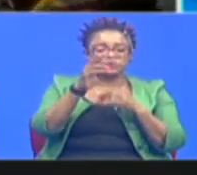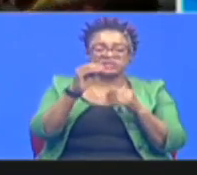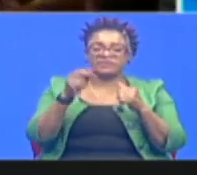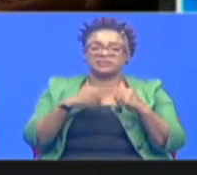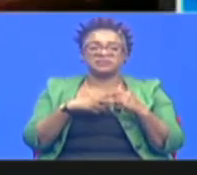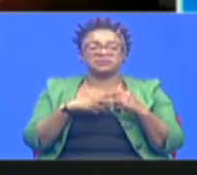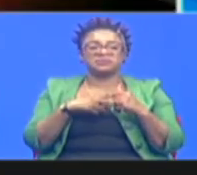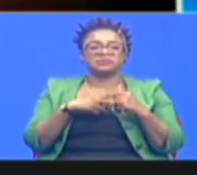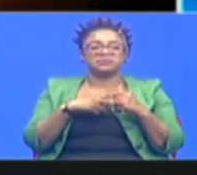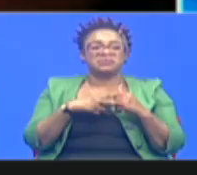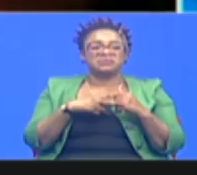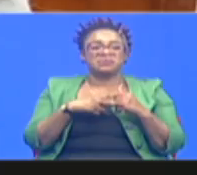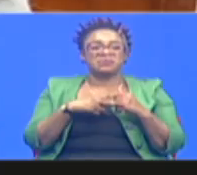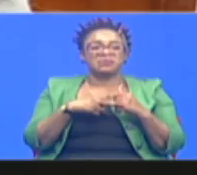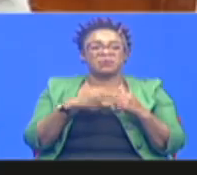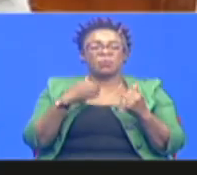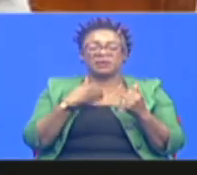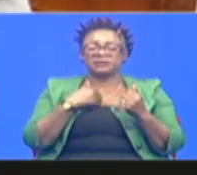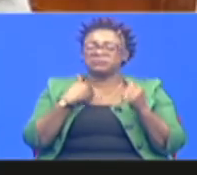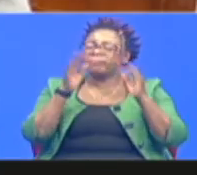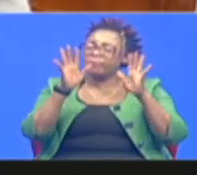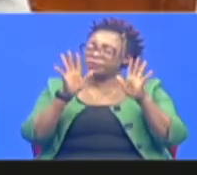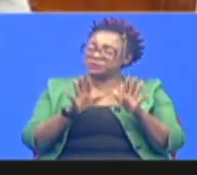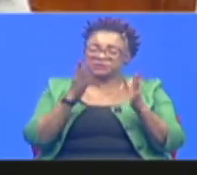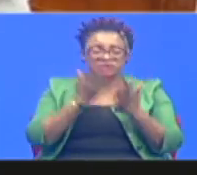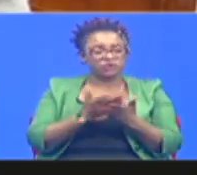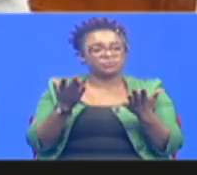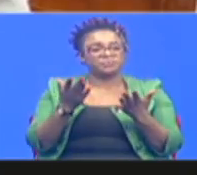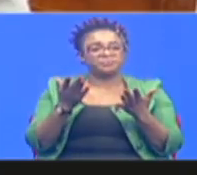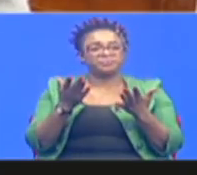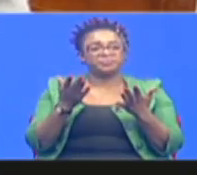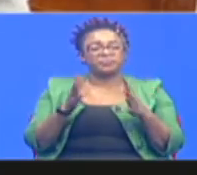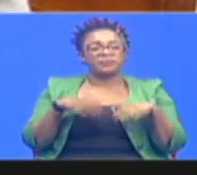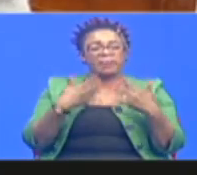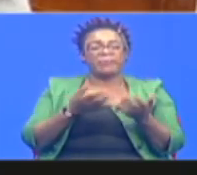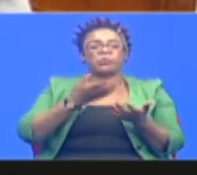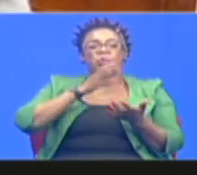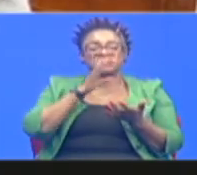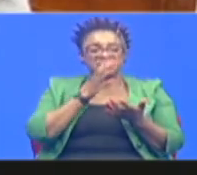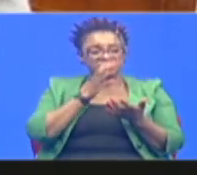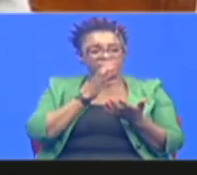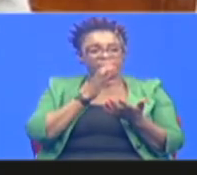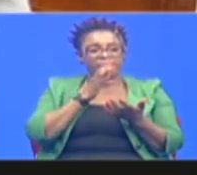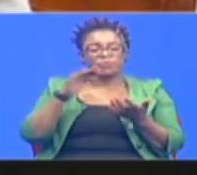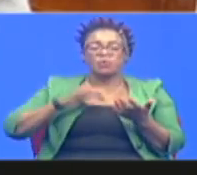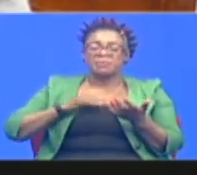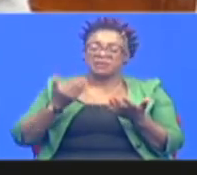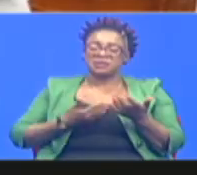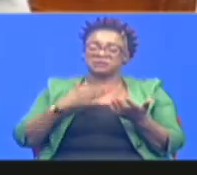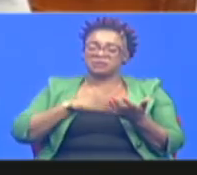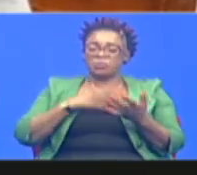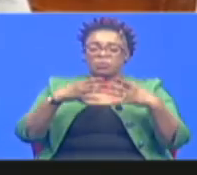2017, there was this thorny issue about water. Women in our communities,